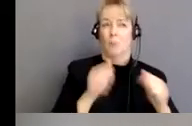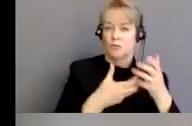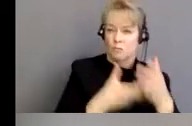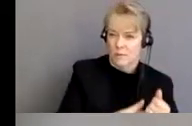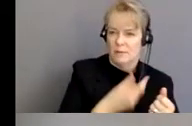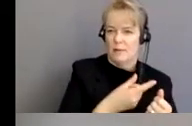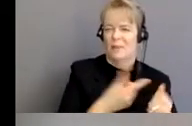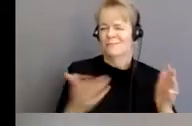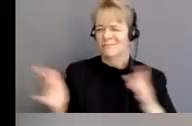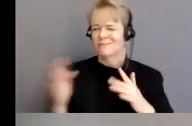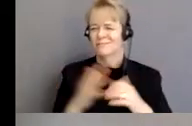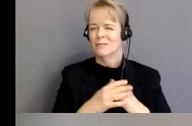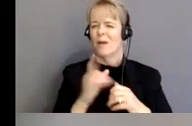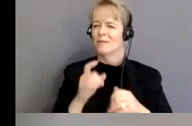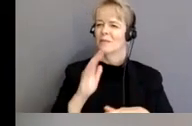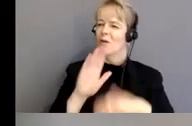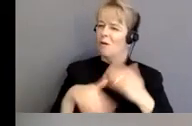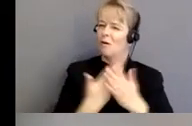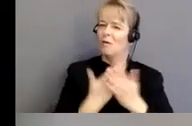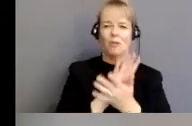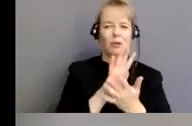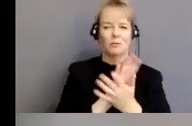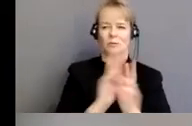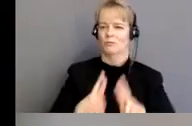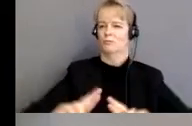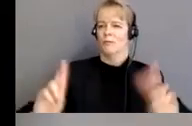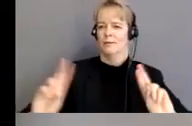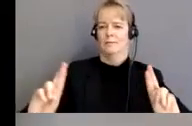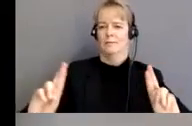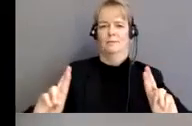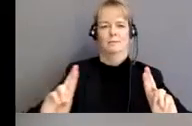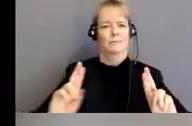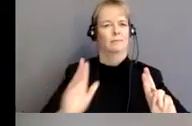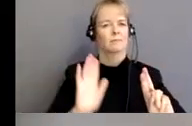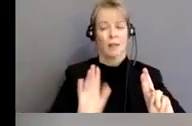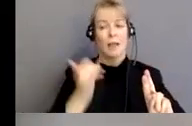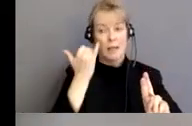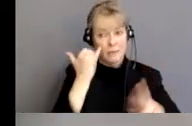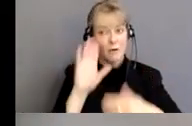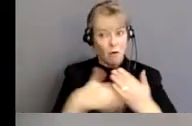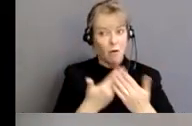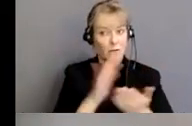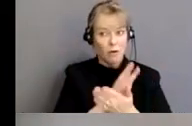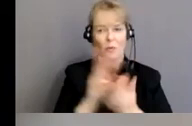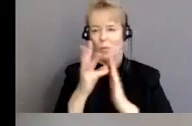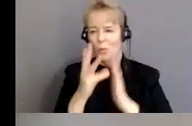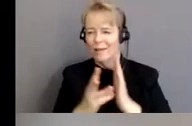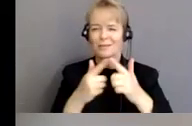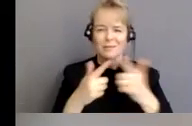Also, you know, if you have these documents put in place, are you communicating this information to